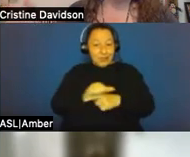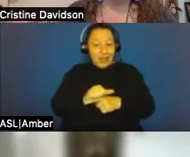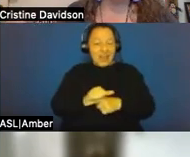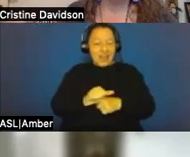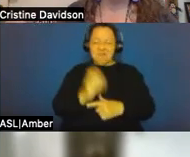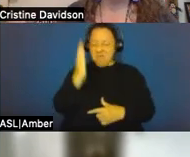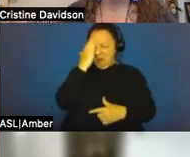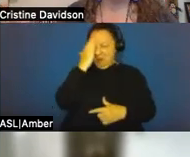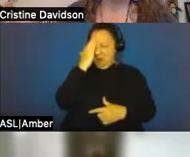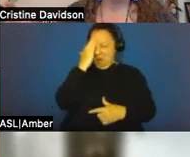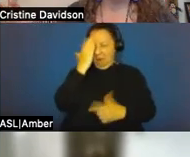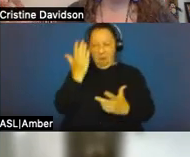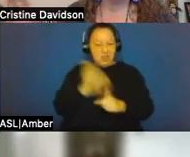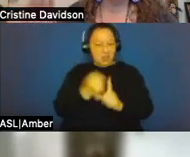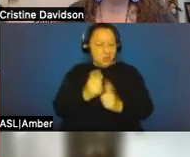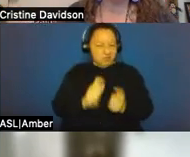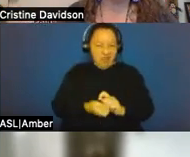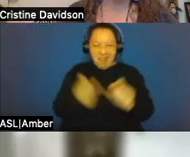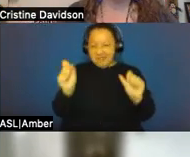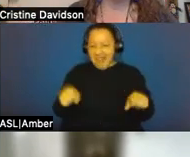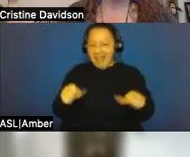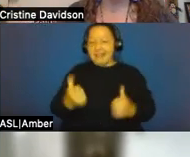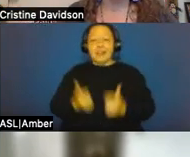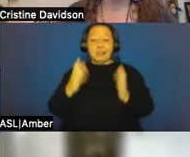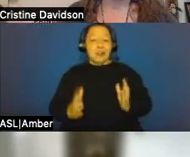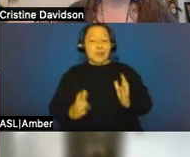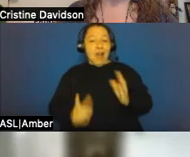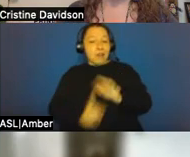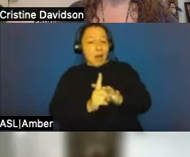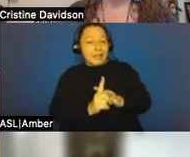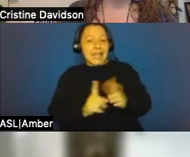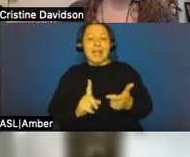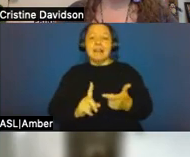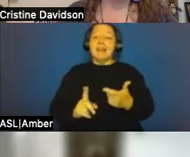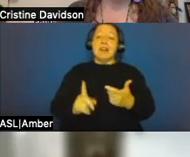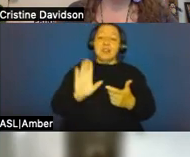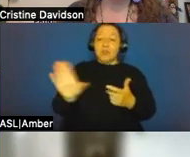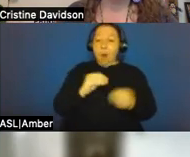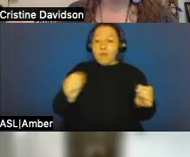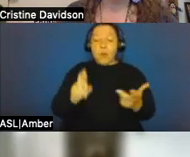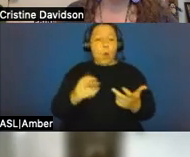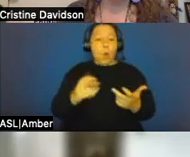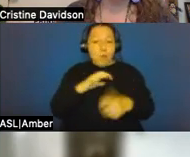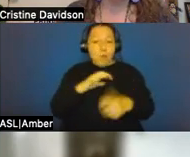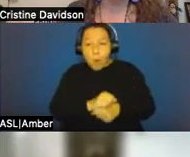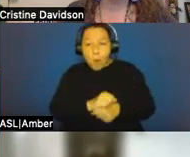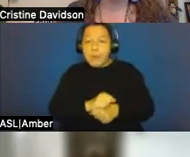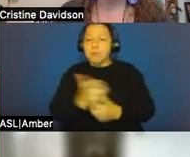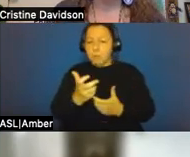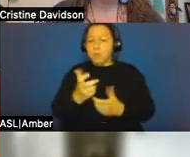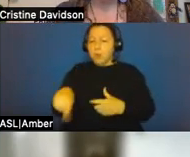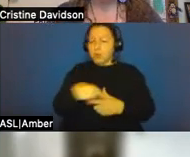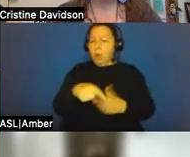change, right? Like sometimes you have a survivor who comes in, or you have appointments, And we want you to handle all those things, right? And